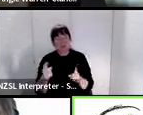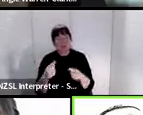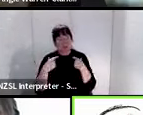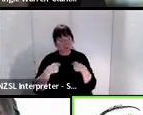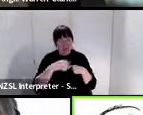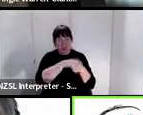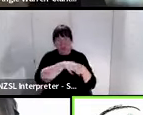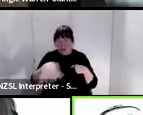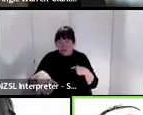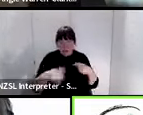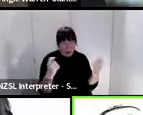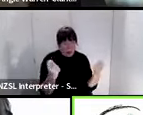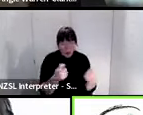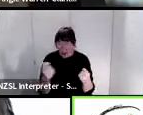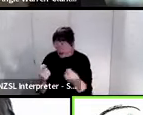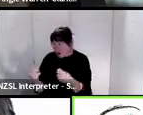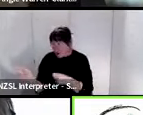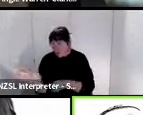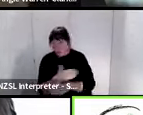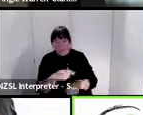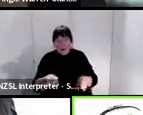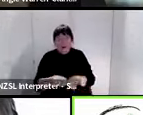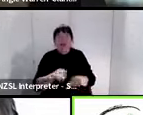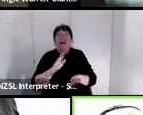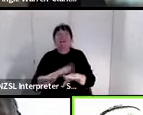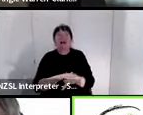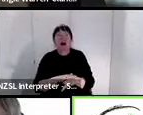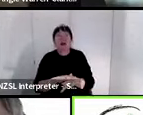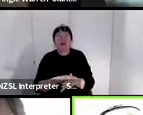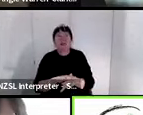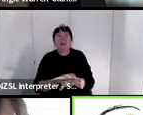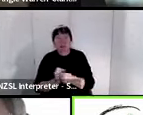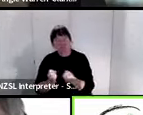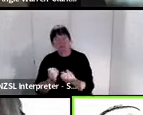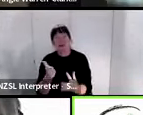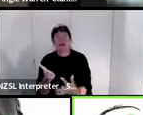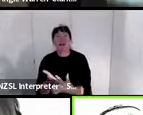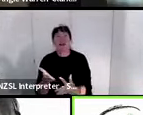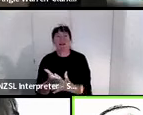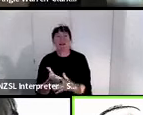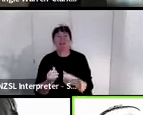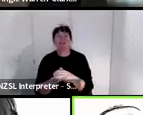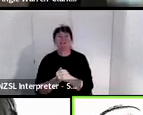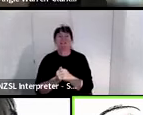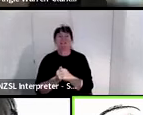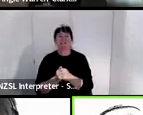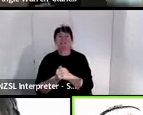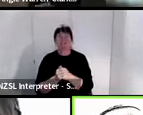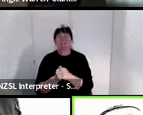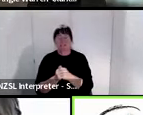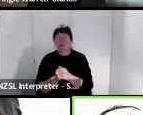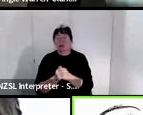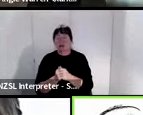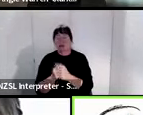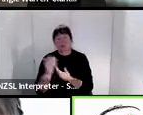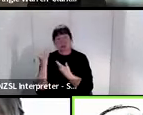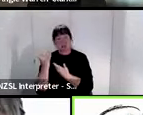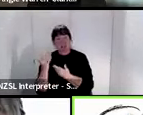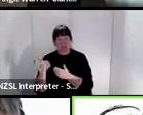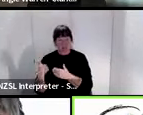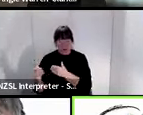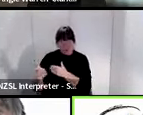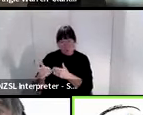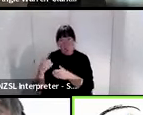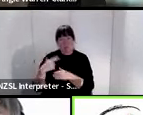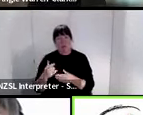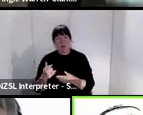So we have made our presentation super short because we wanted to give heaps of time for questions because we thought some of you might have lots of